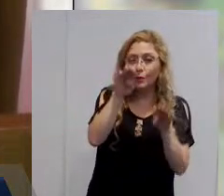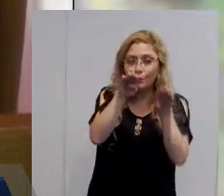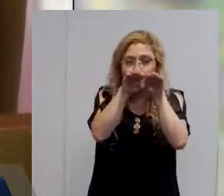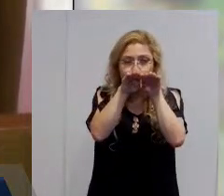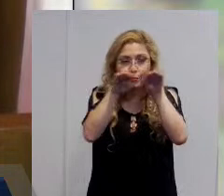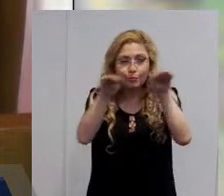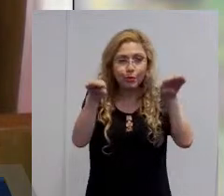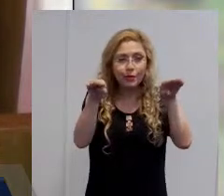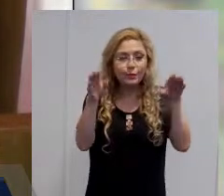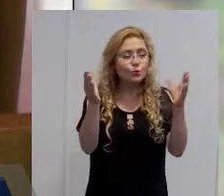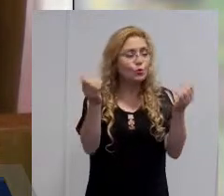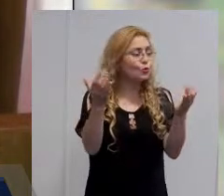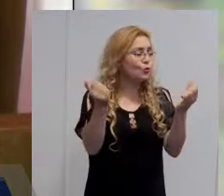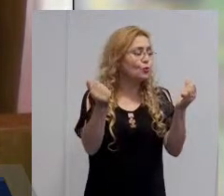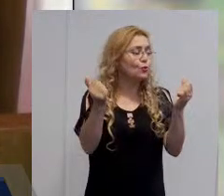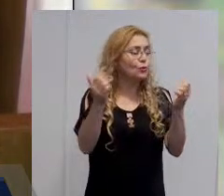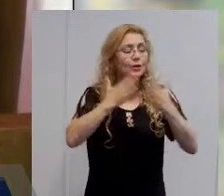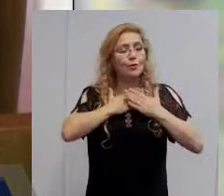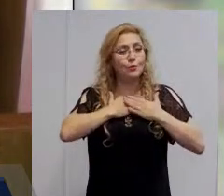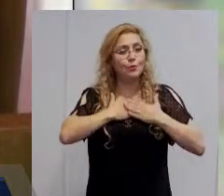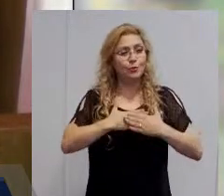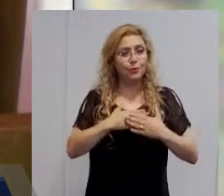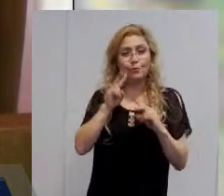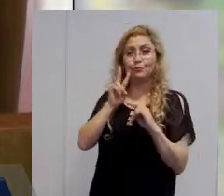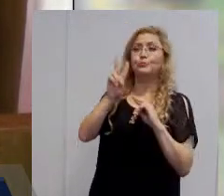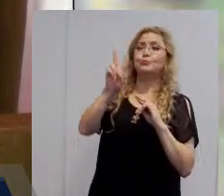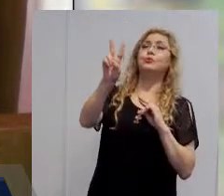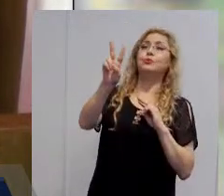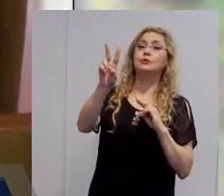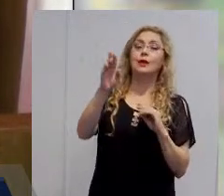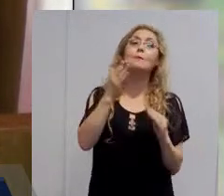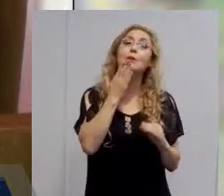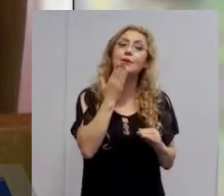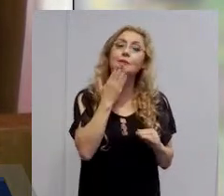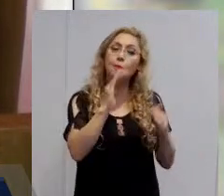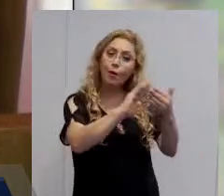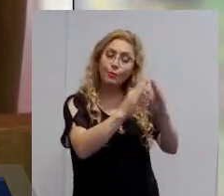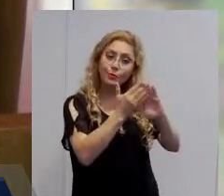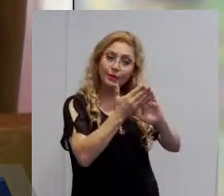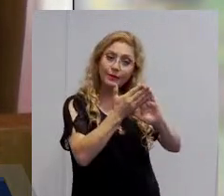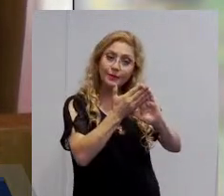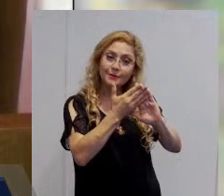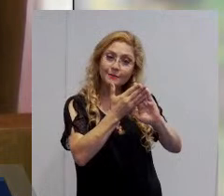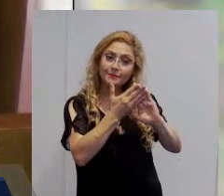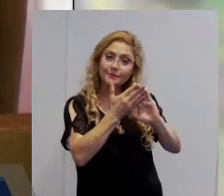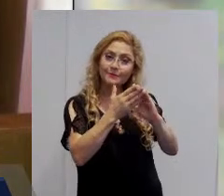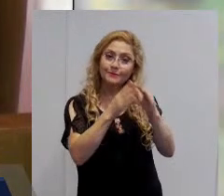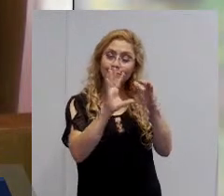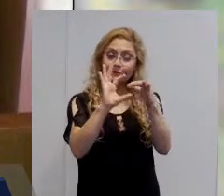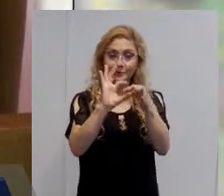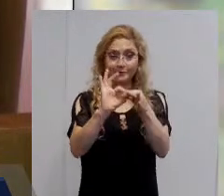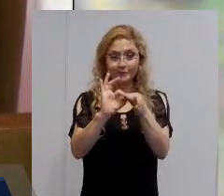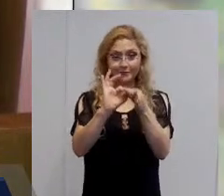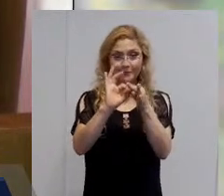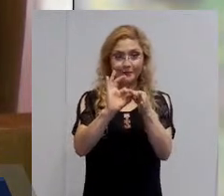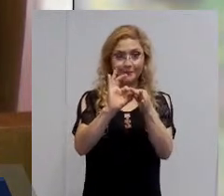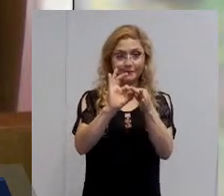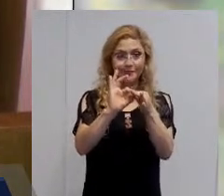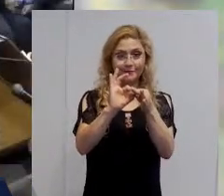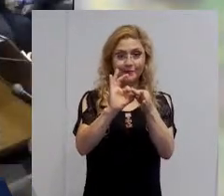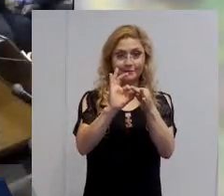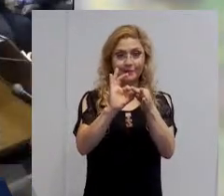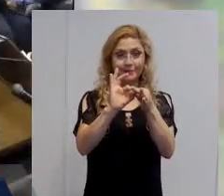peace, will we be able to secure this equality that is so sought by